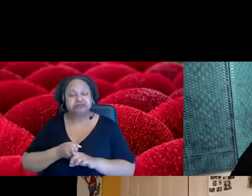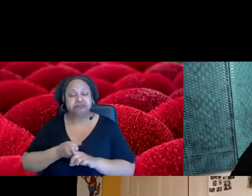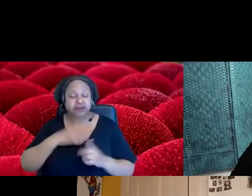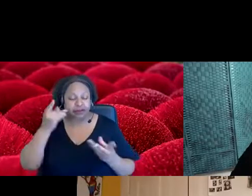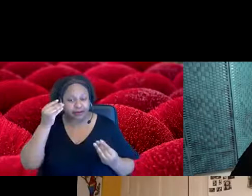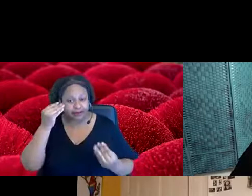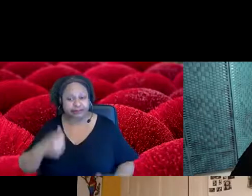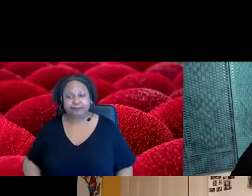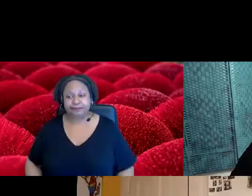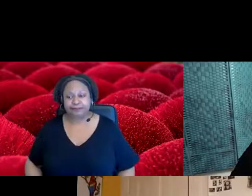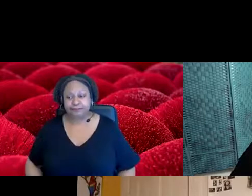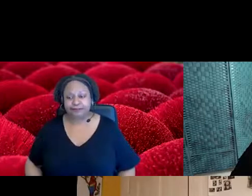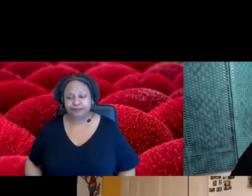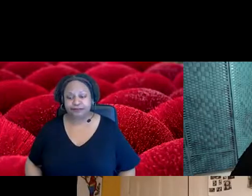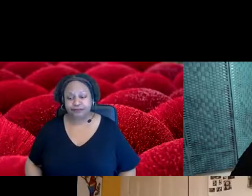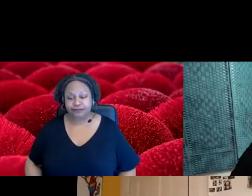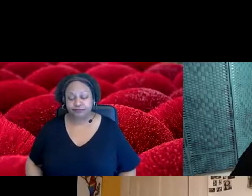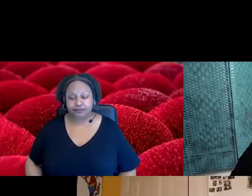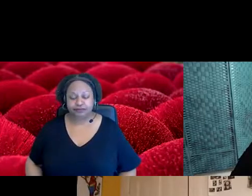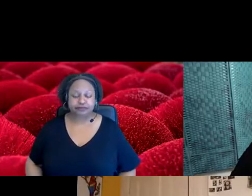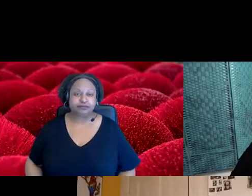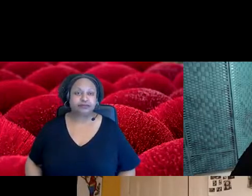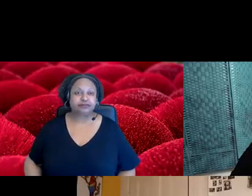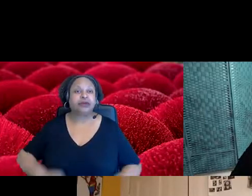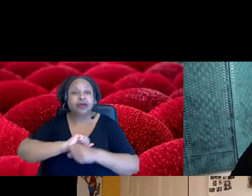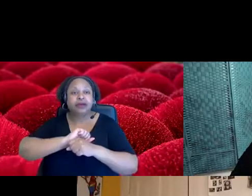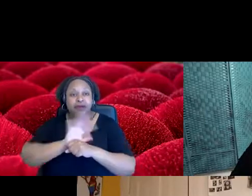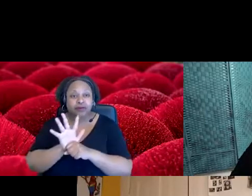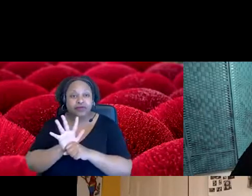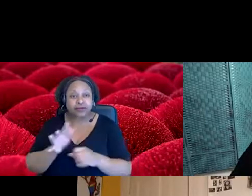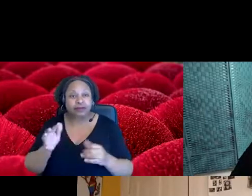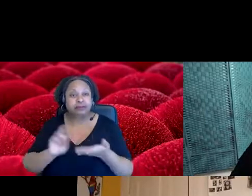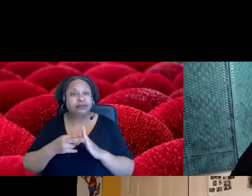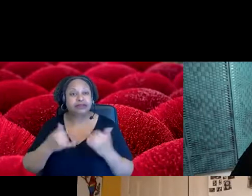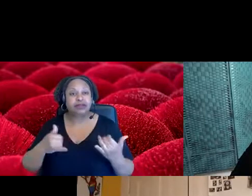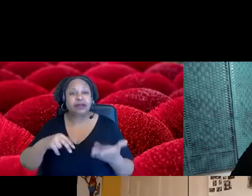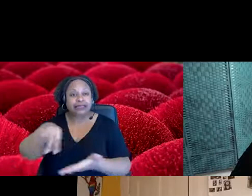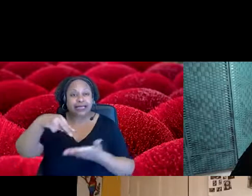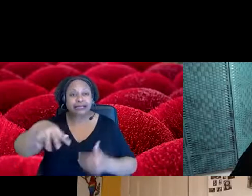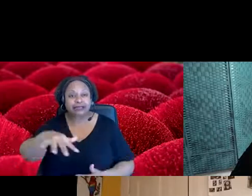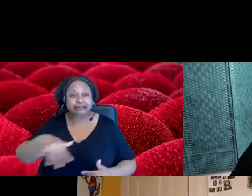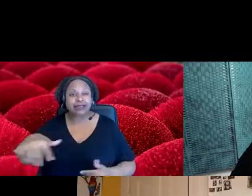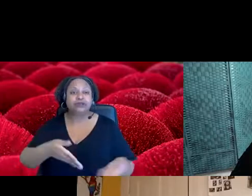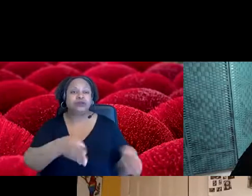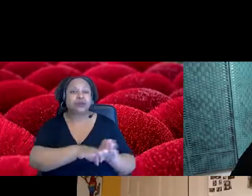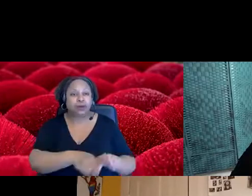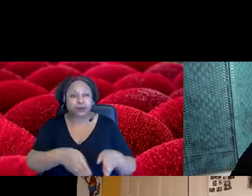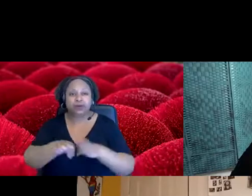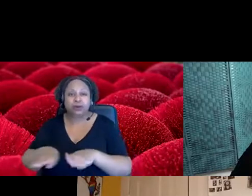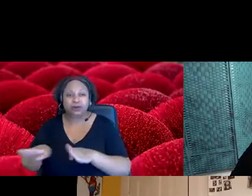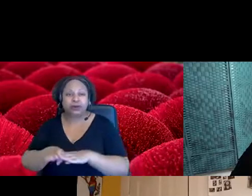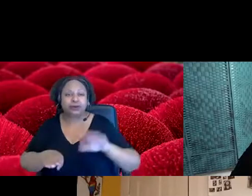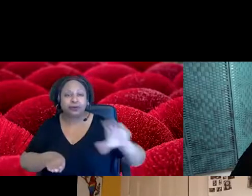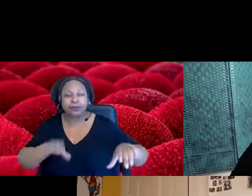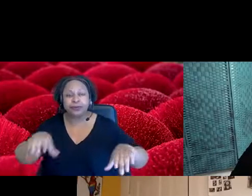the pandemic, so many of our dance spaces are closing. We're losing important studios where